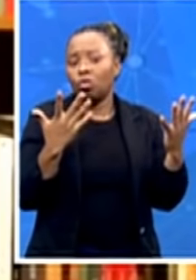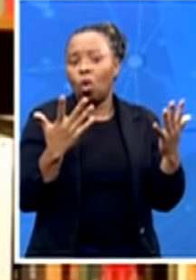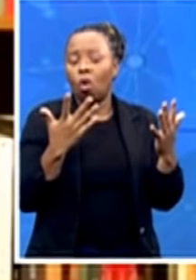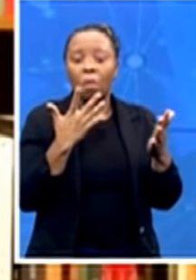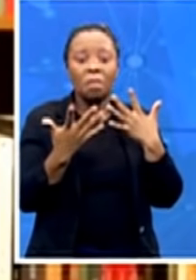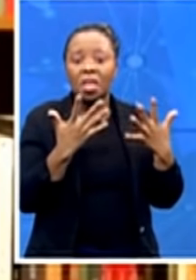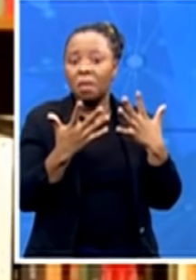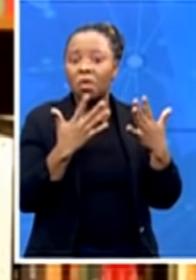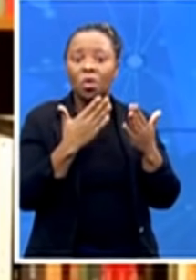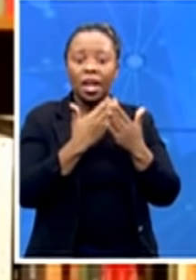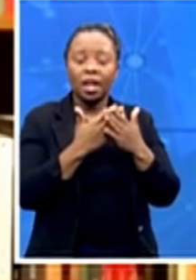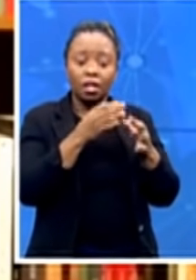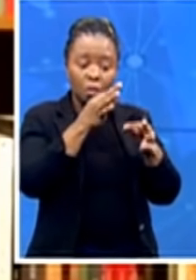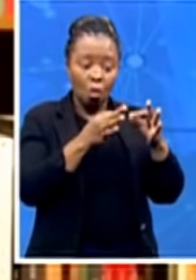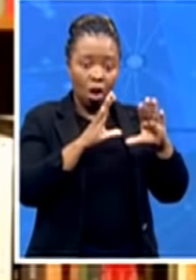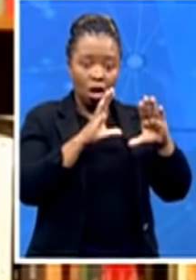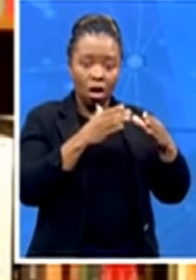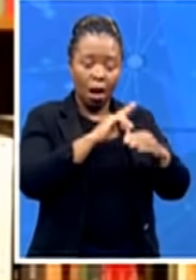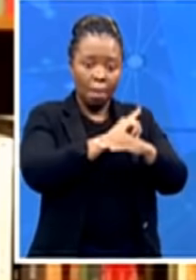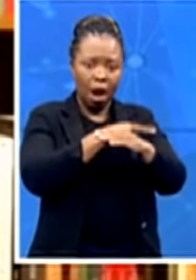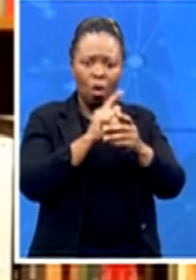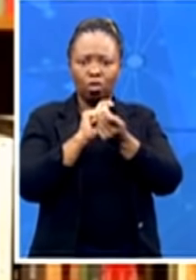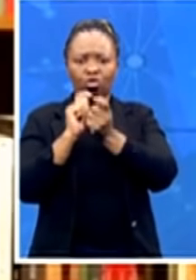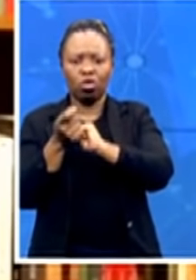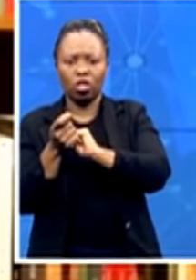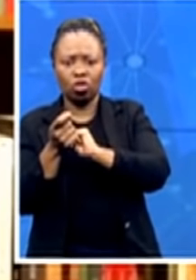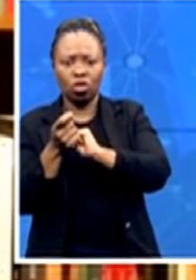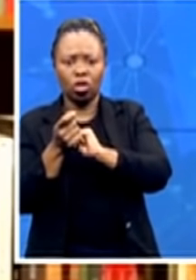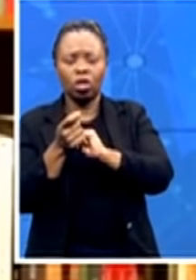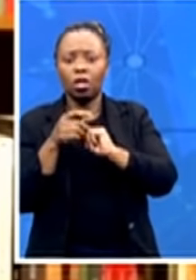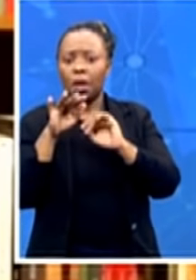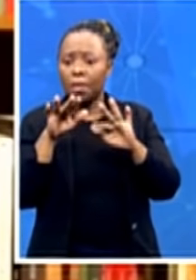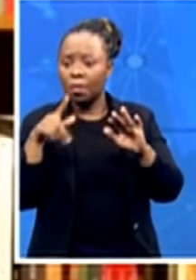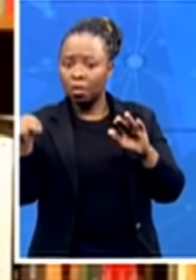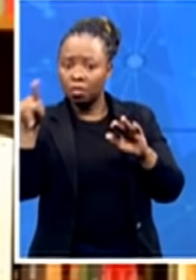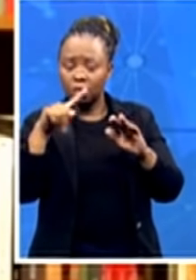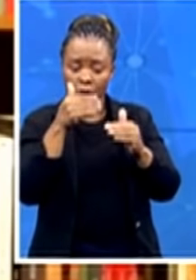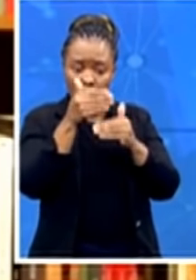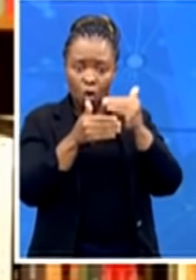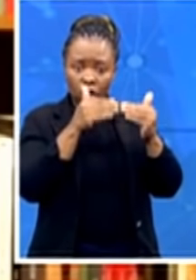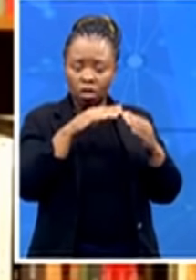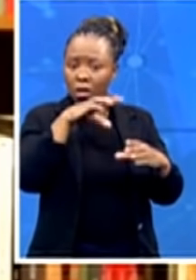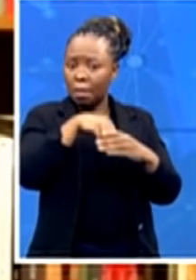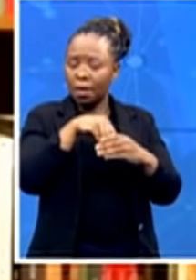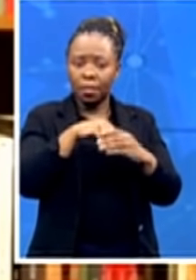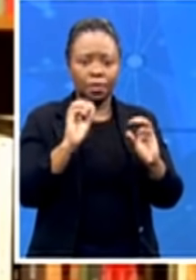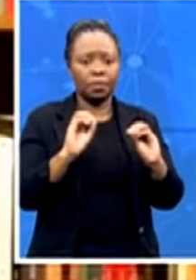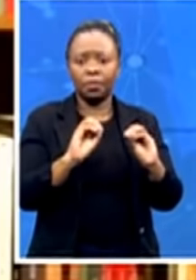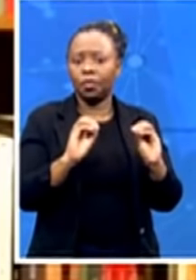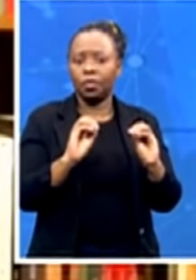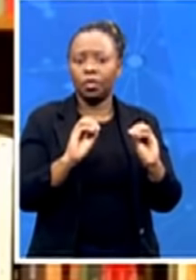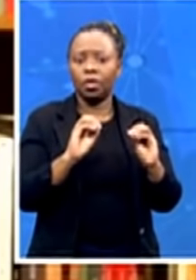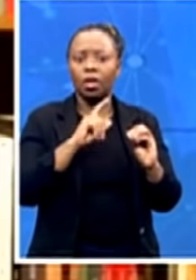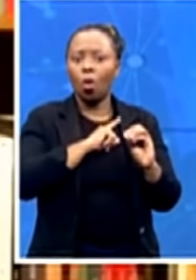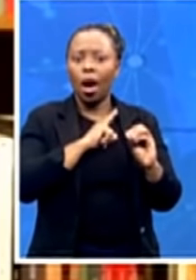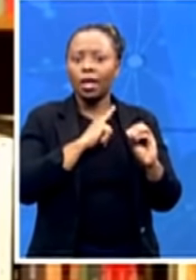two, the power of individuals who want to participate in political processes, so that they do not have to simply become members of powerful political parties where they have